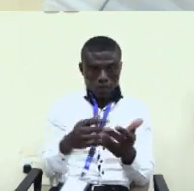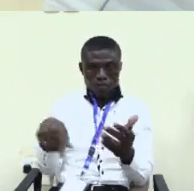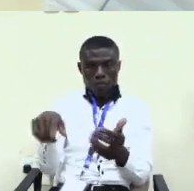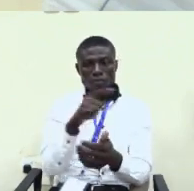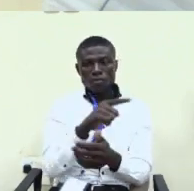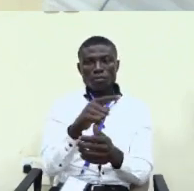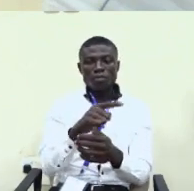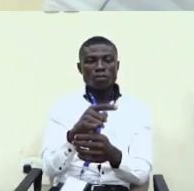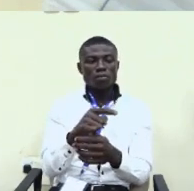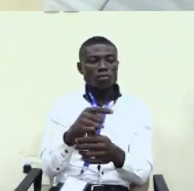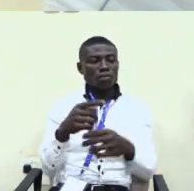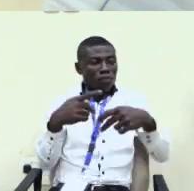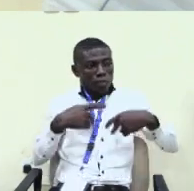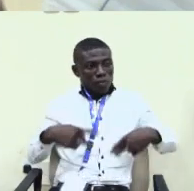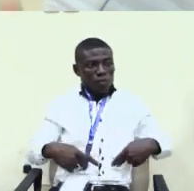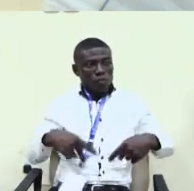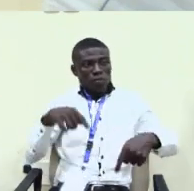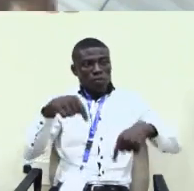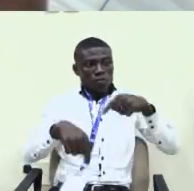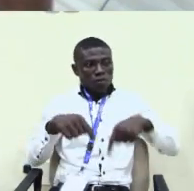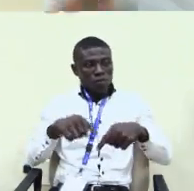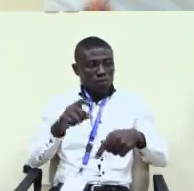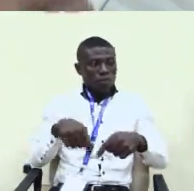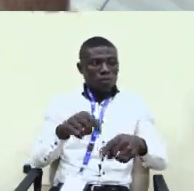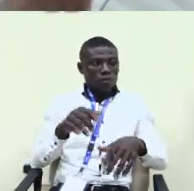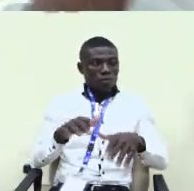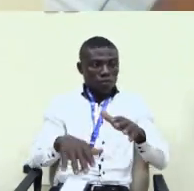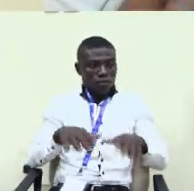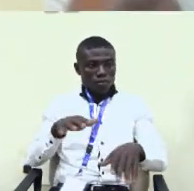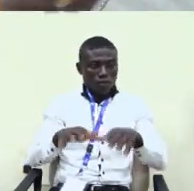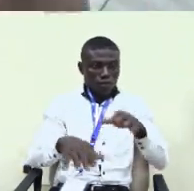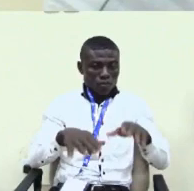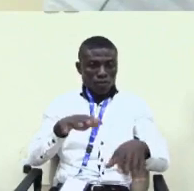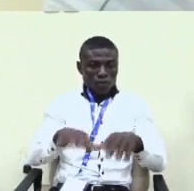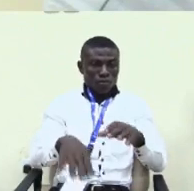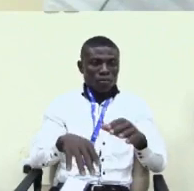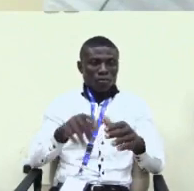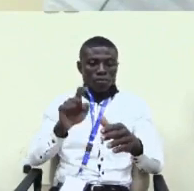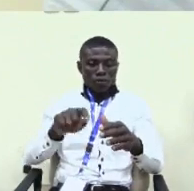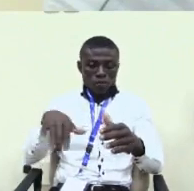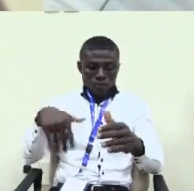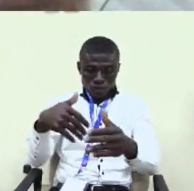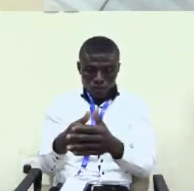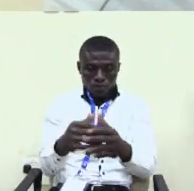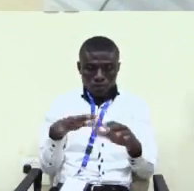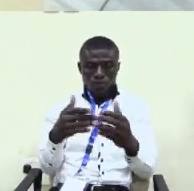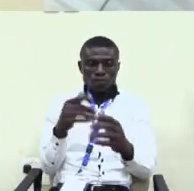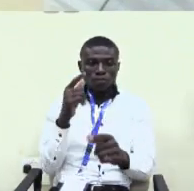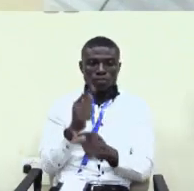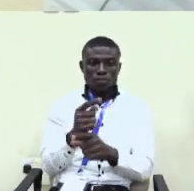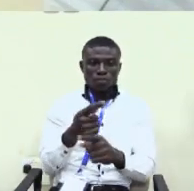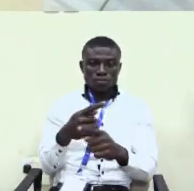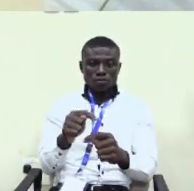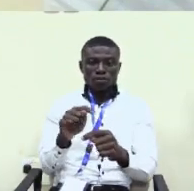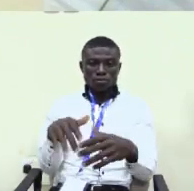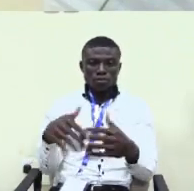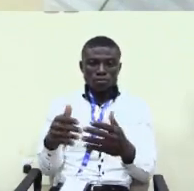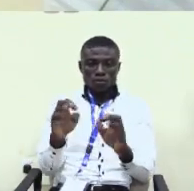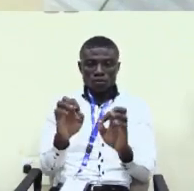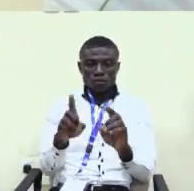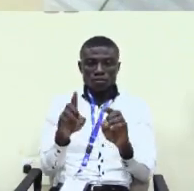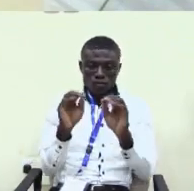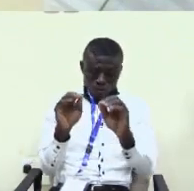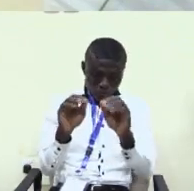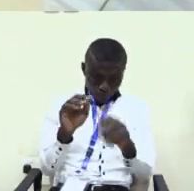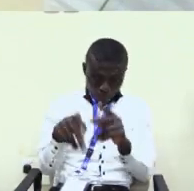them were physically challenged, and they had to walk quite a distance to these communities just to try to provide education